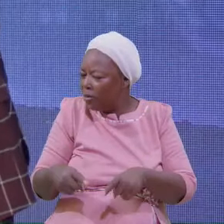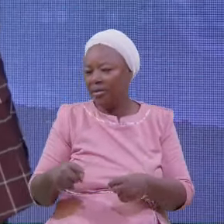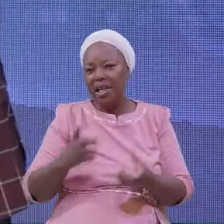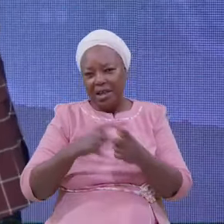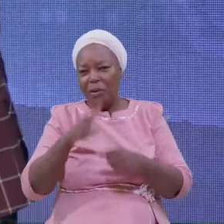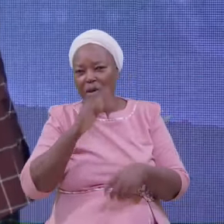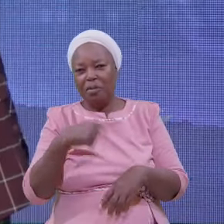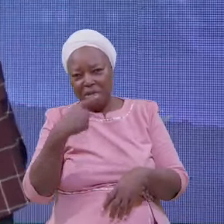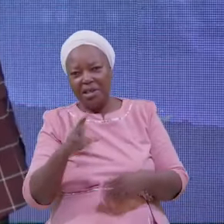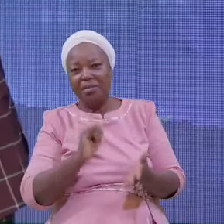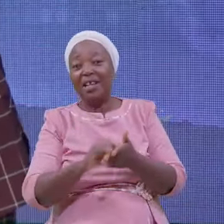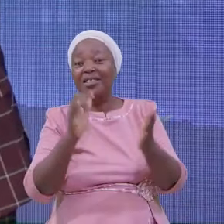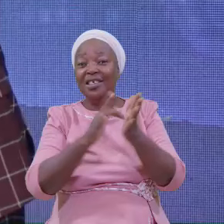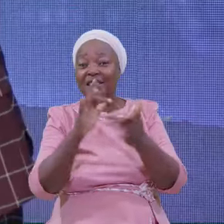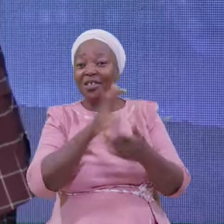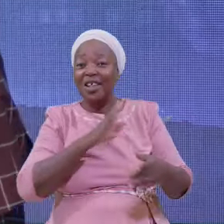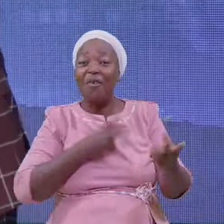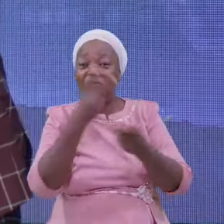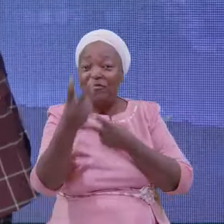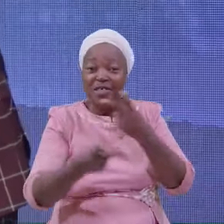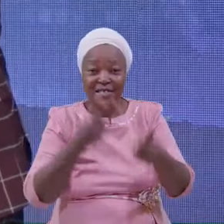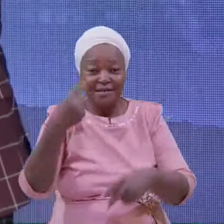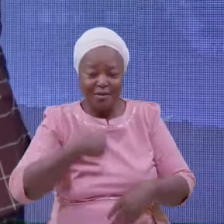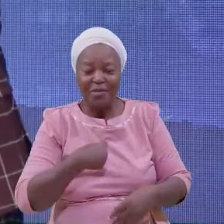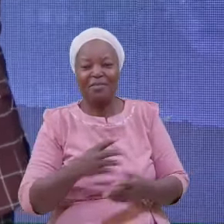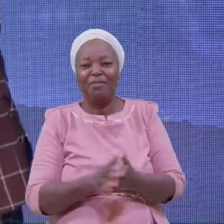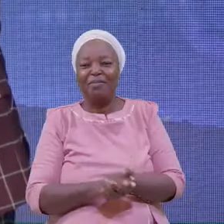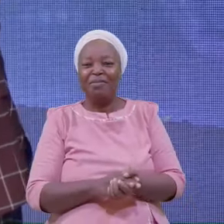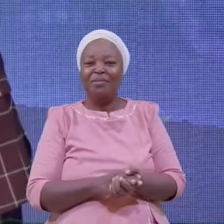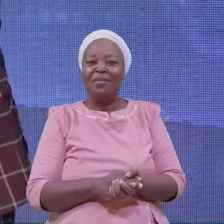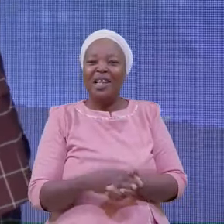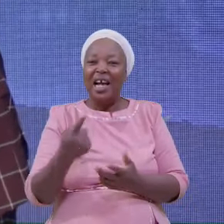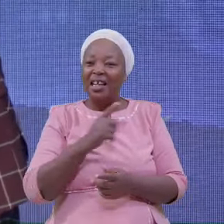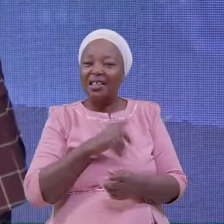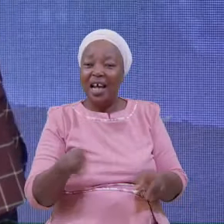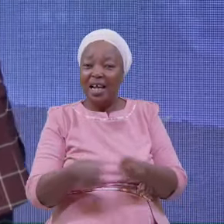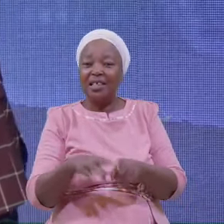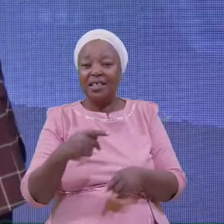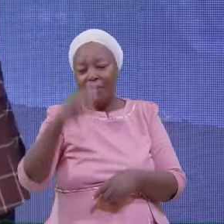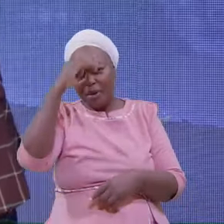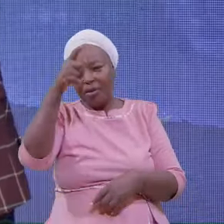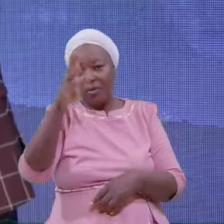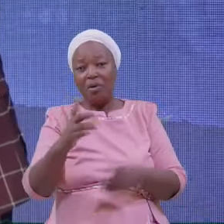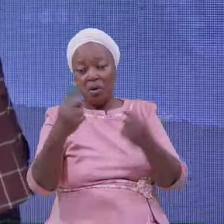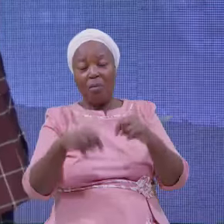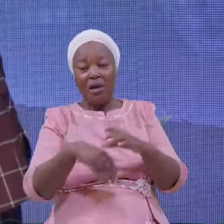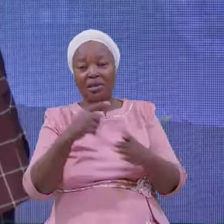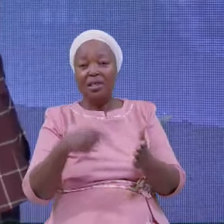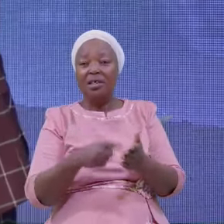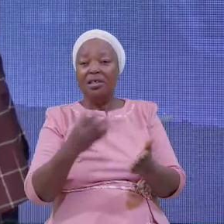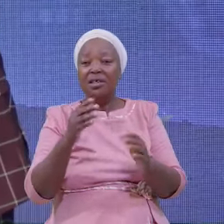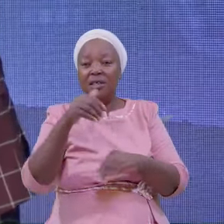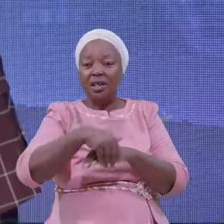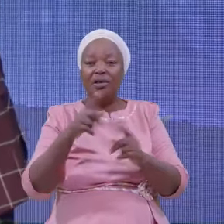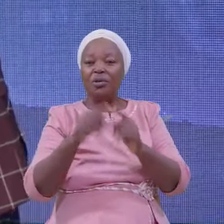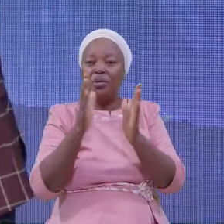prayer be going on right now. So that as the man of God comes tonight, you will not miss your miracle. Talk to the